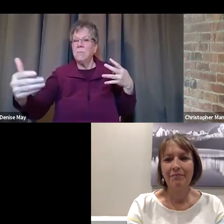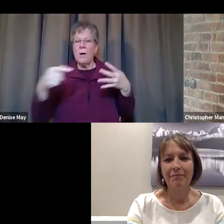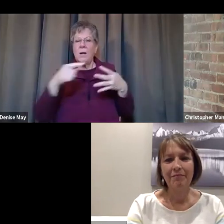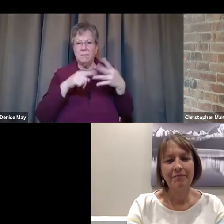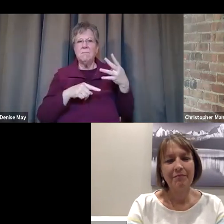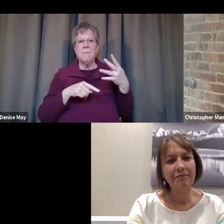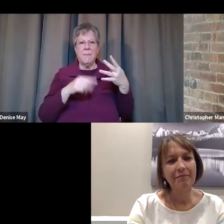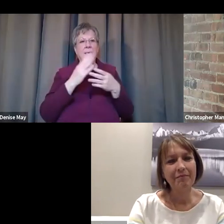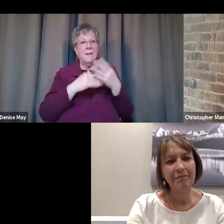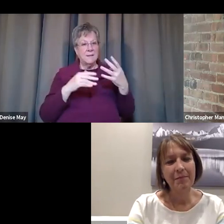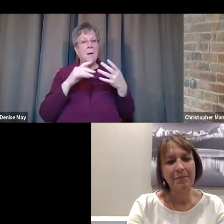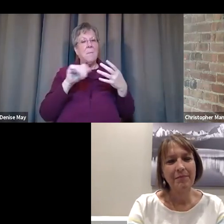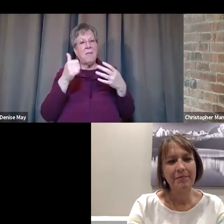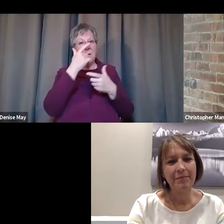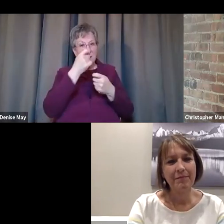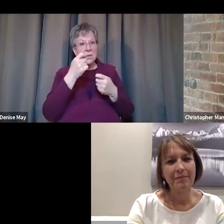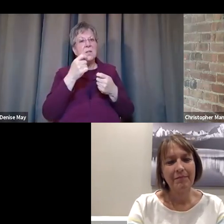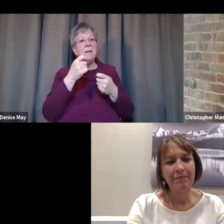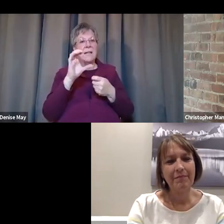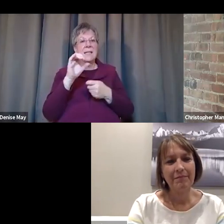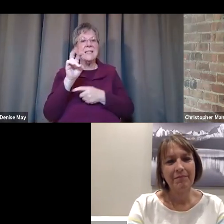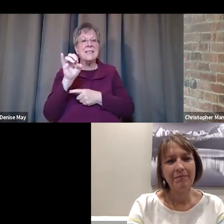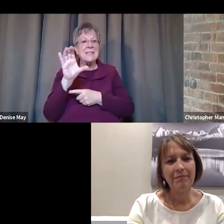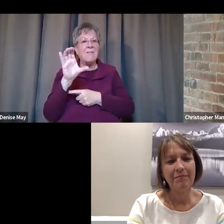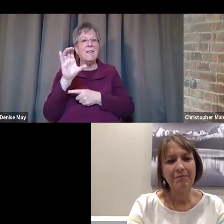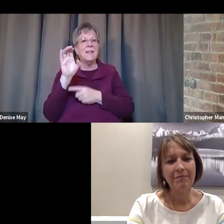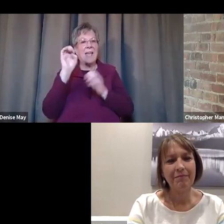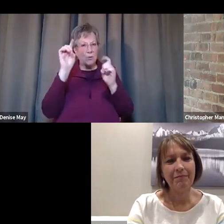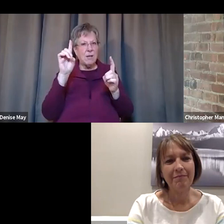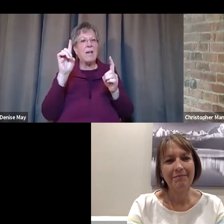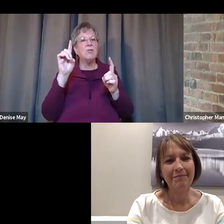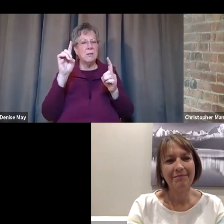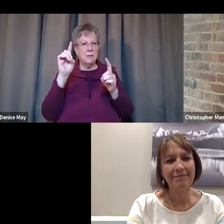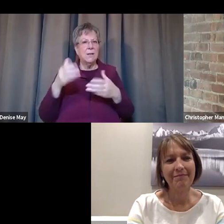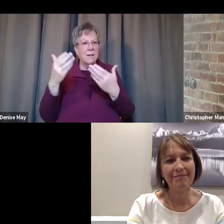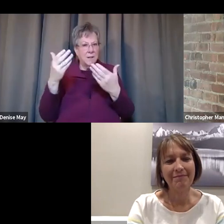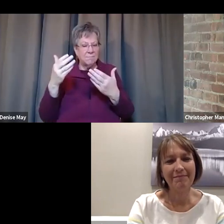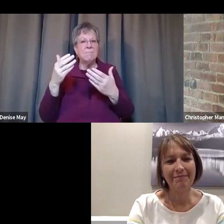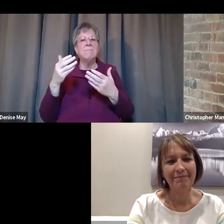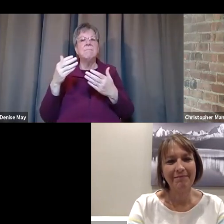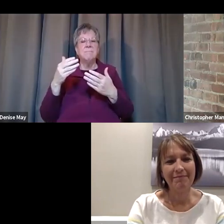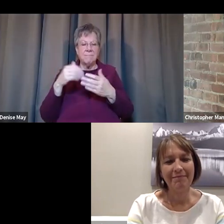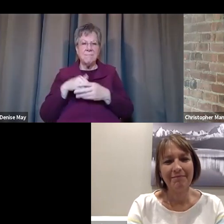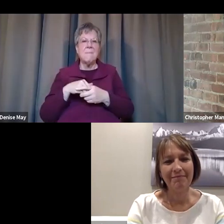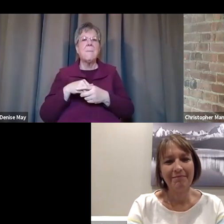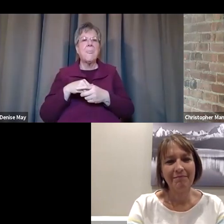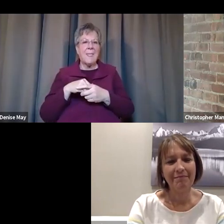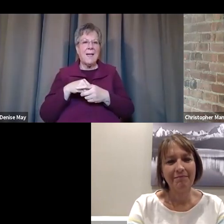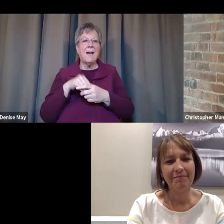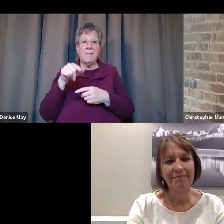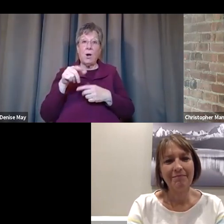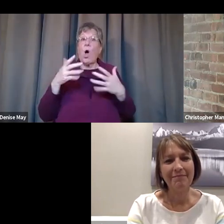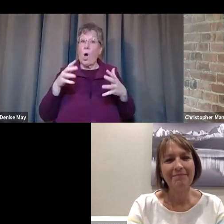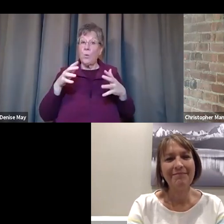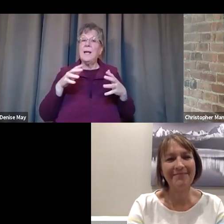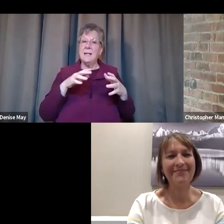as some interesting upcoming civic education initiatives to pick up on Denise and Chris's ideas. They're already